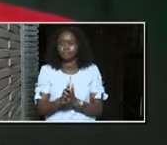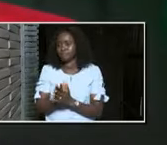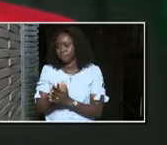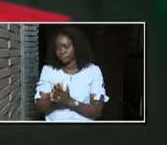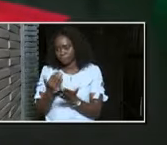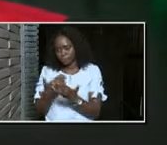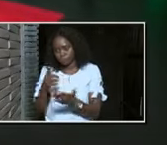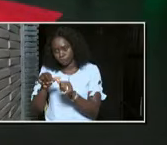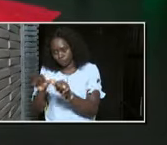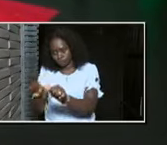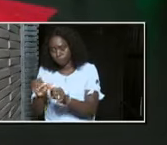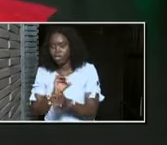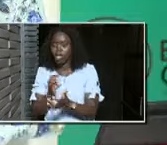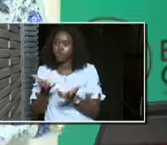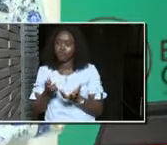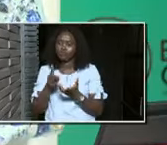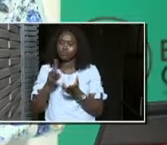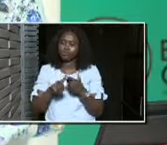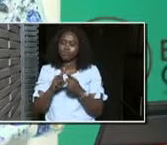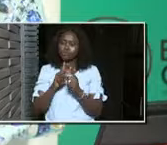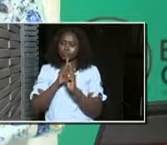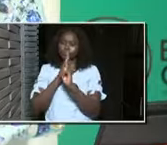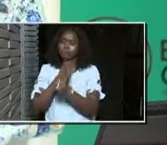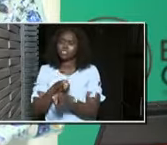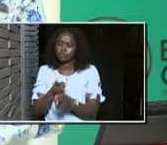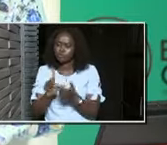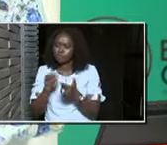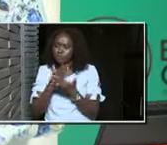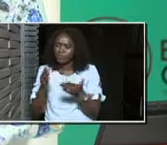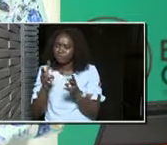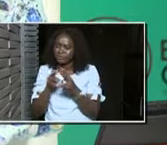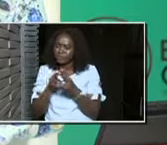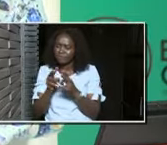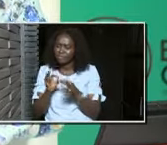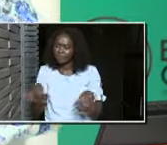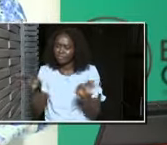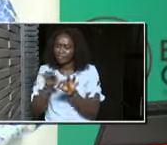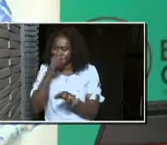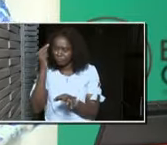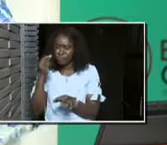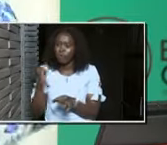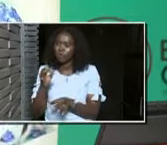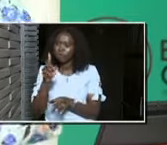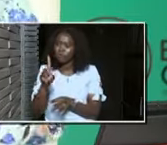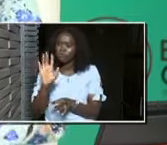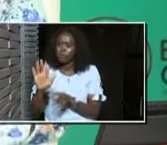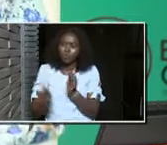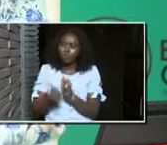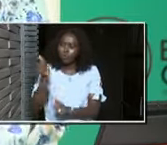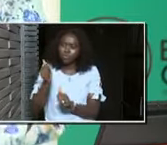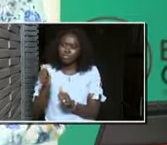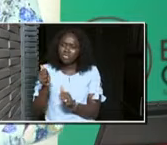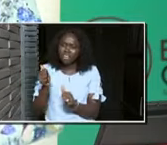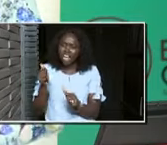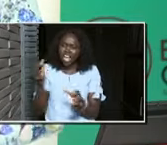go further, I want you to respond to something specifically, because I'm one of your most touted achievements, even among